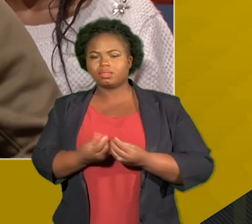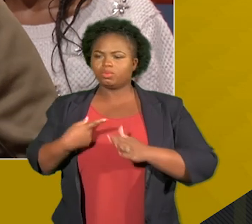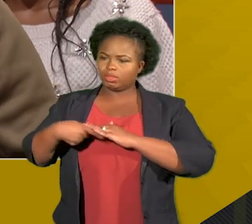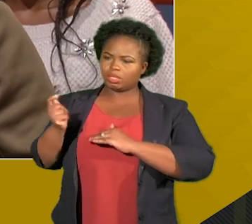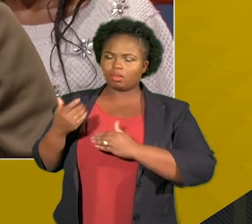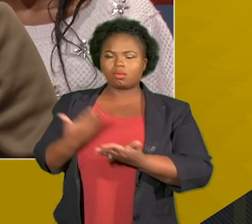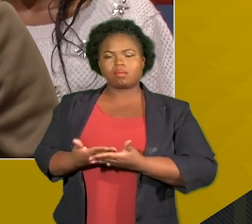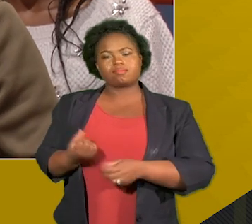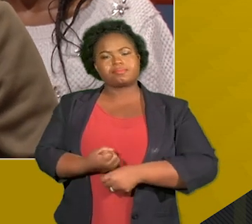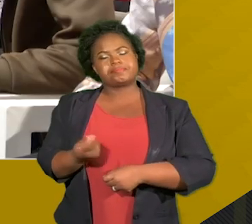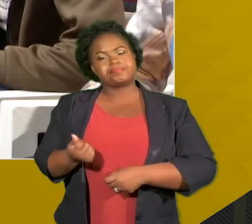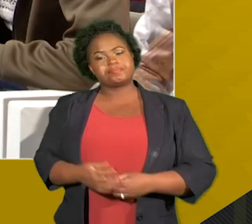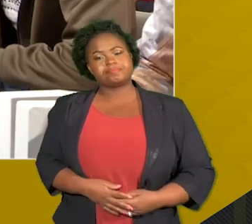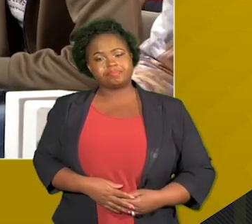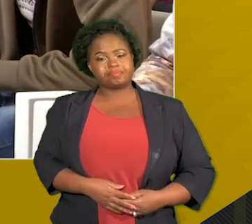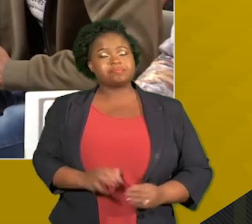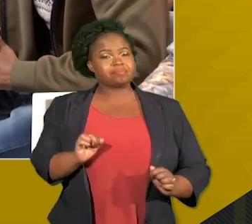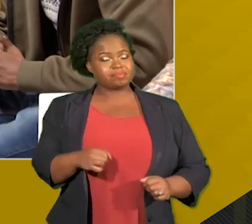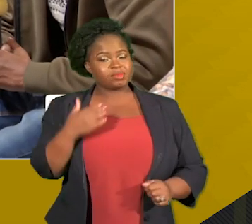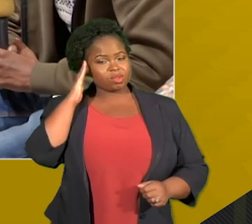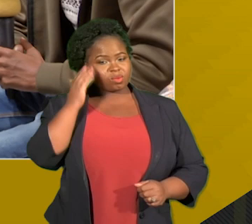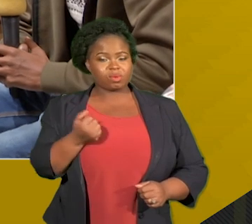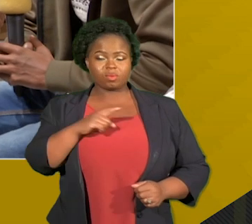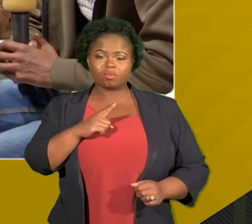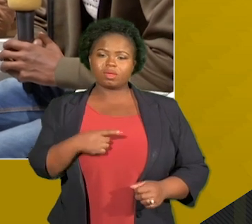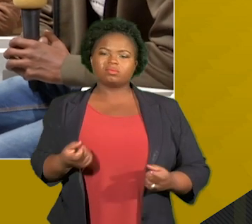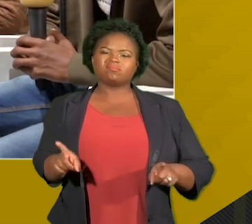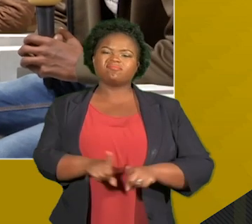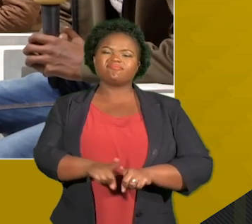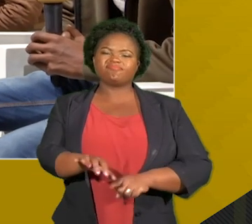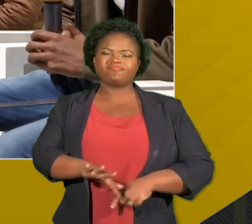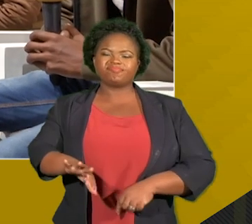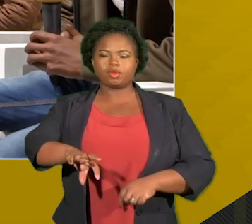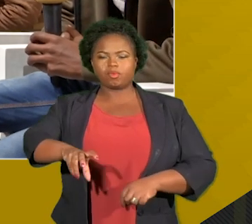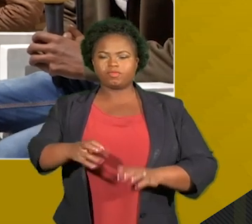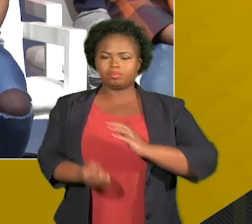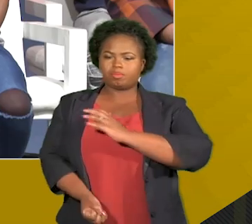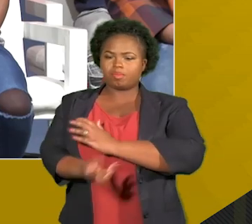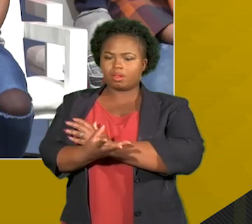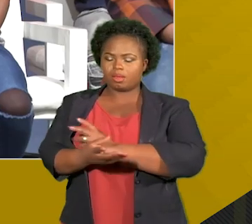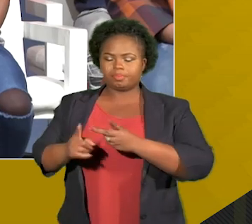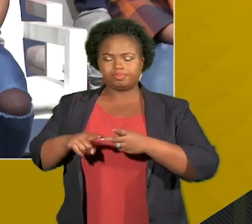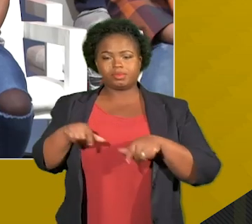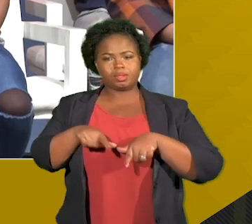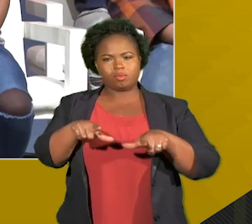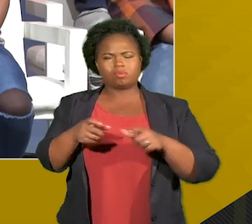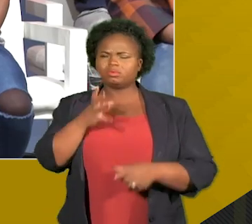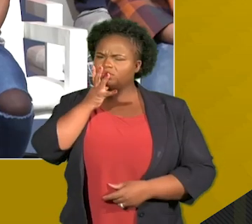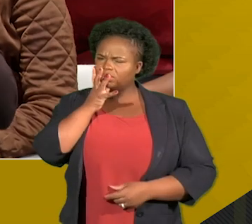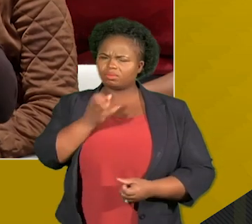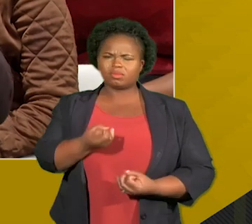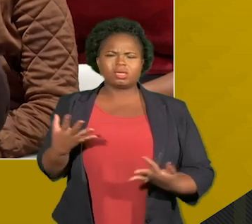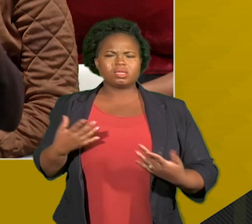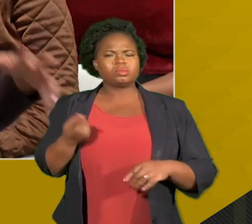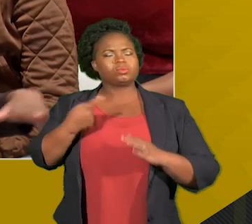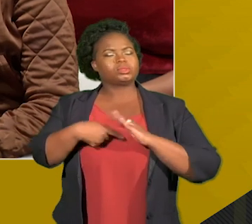to make a living out of it. I know for a fact, you know, if you drive to provinces like Mpumalanga, Limpopo, on the side of the road, and they've